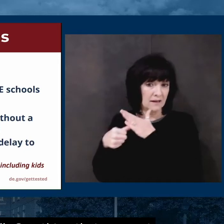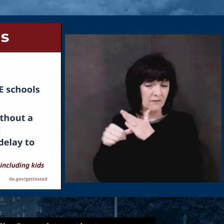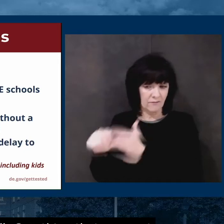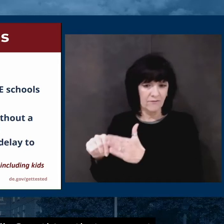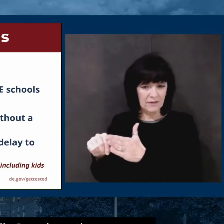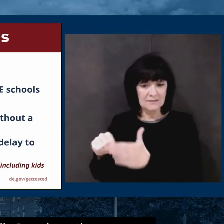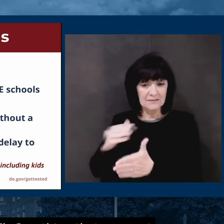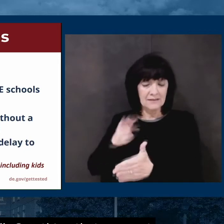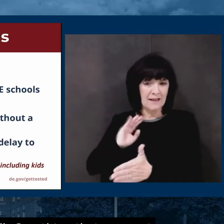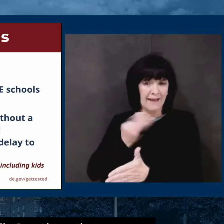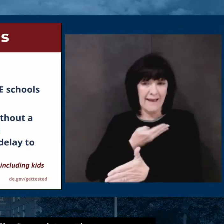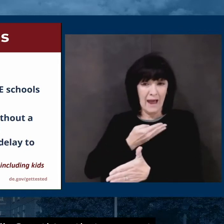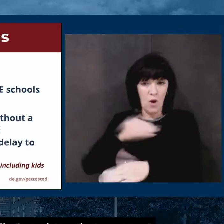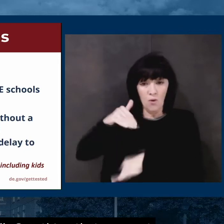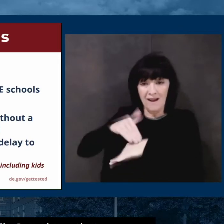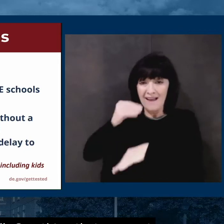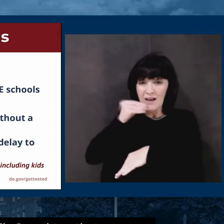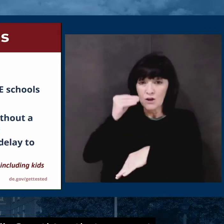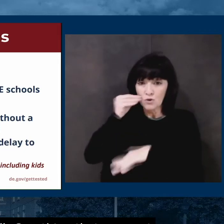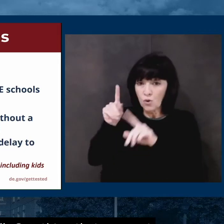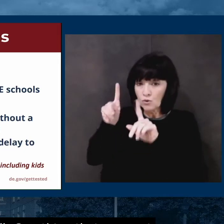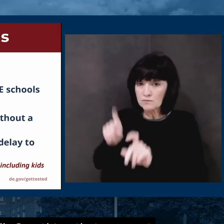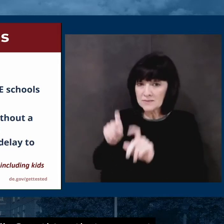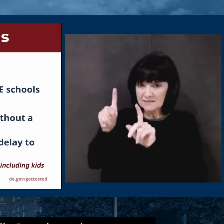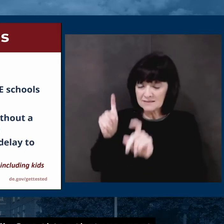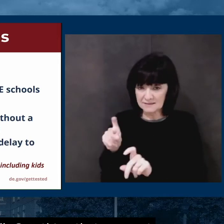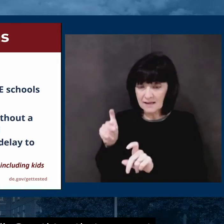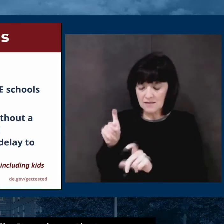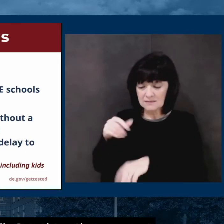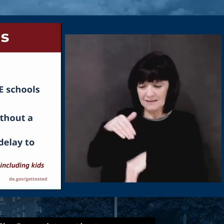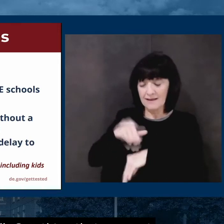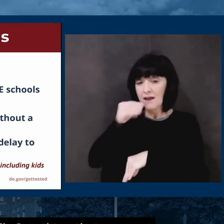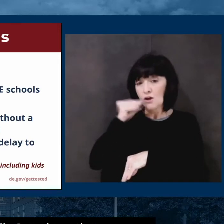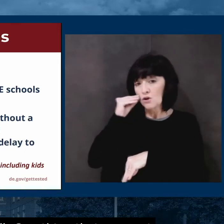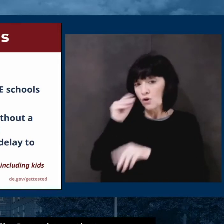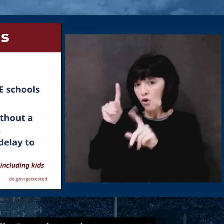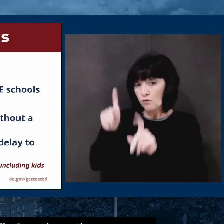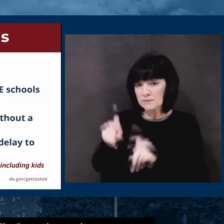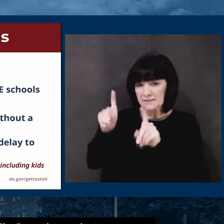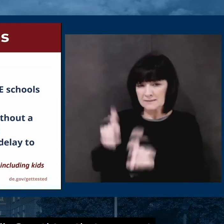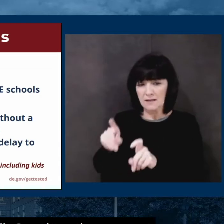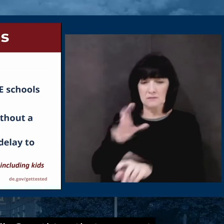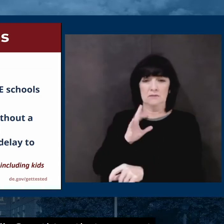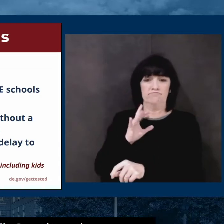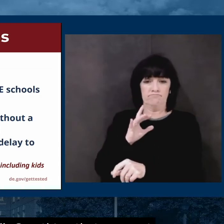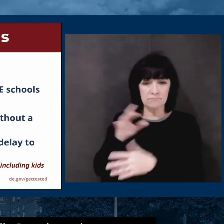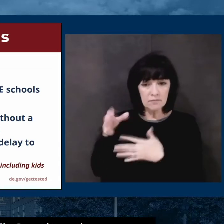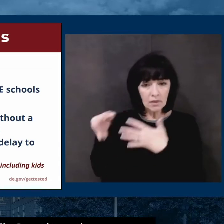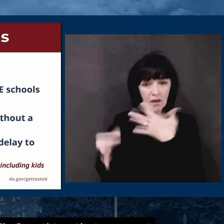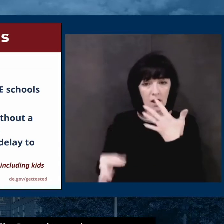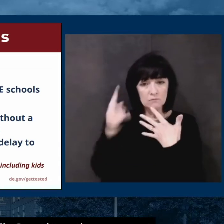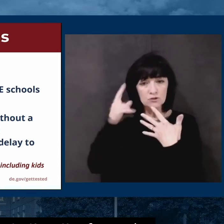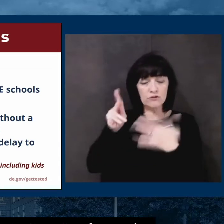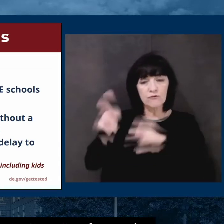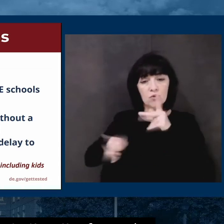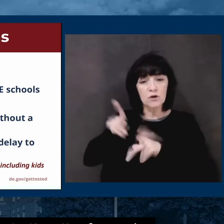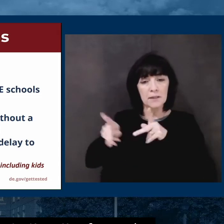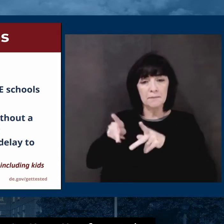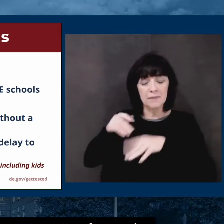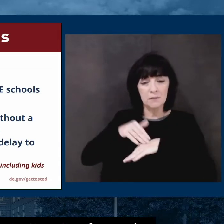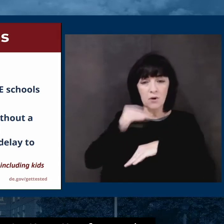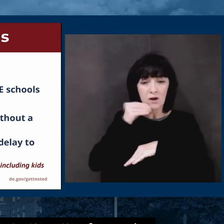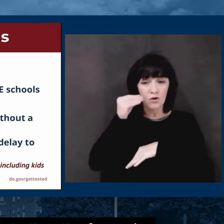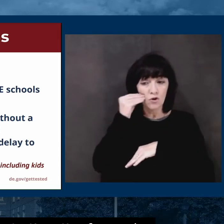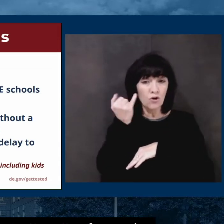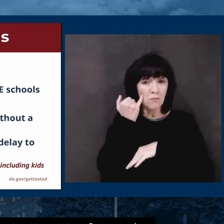at-home testing. At-home testing is a fantastic option for a number of individuals, specifically for any individuals who may have challenges getting out